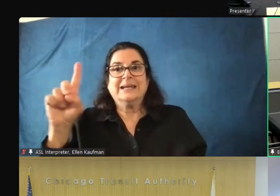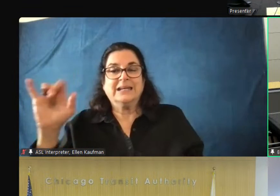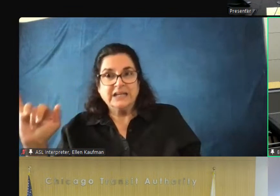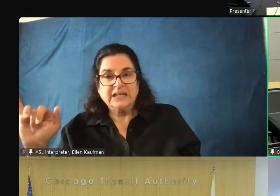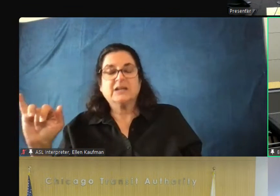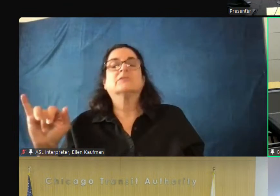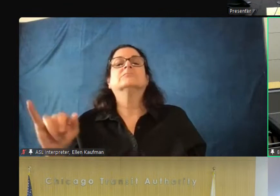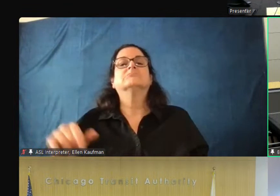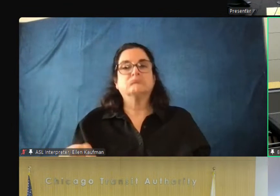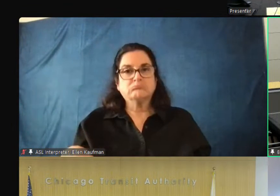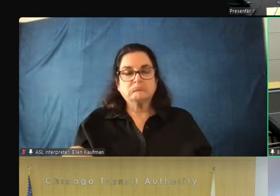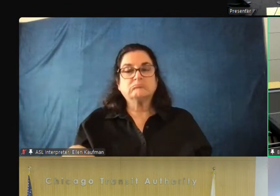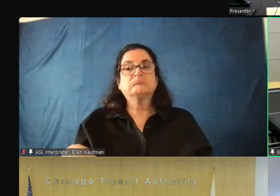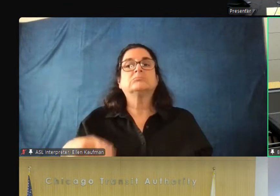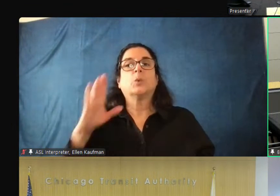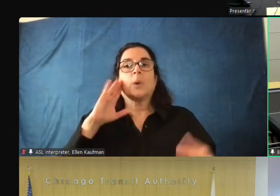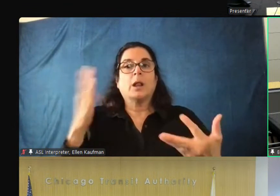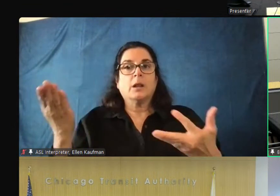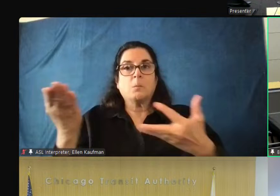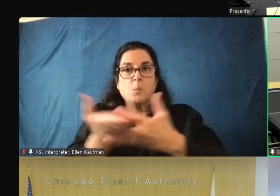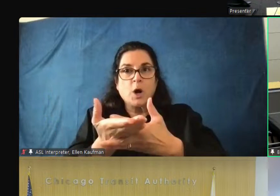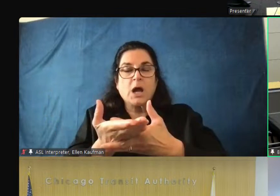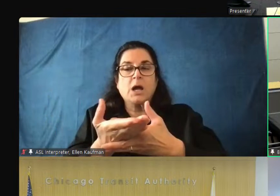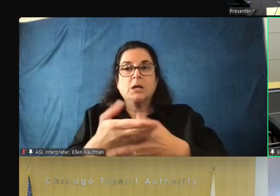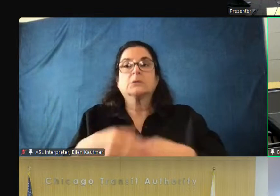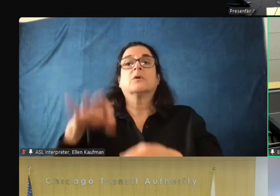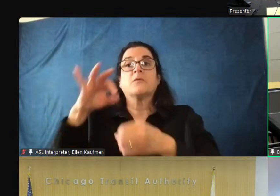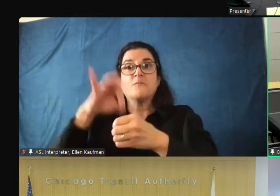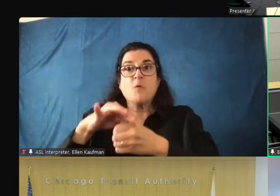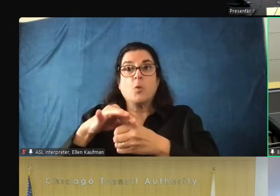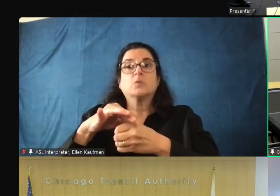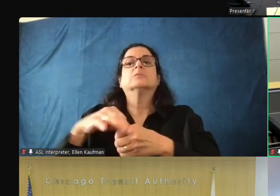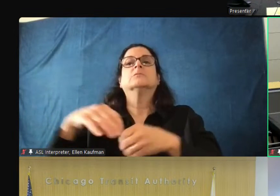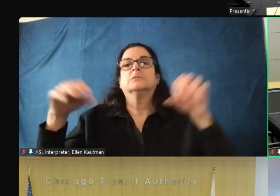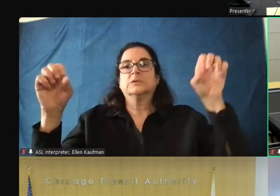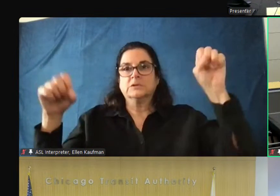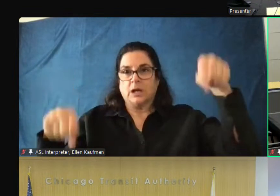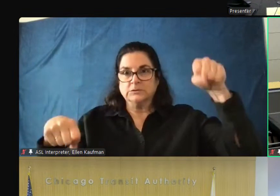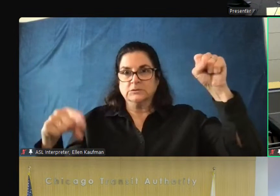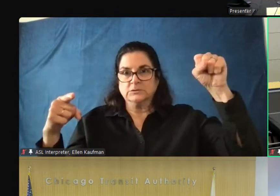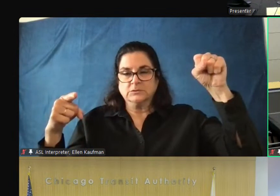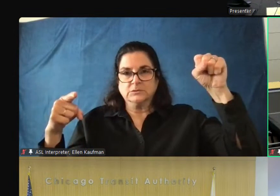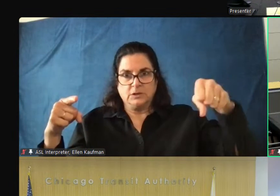roll call vote. Director Rakeo? Yes. Director Ortiz? Yes. Chairman Barclay?